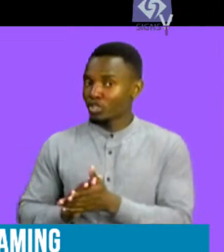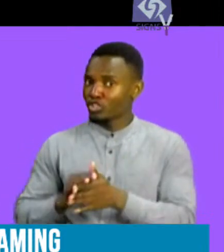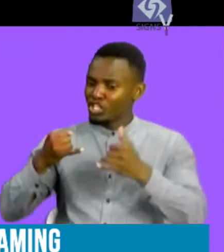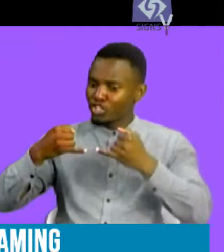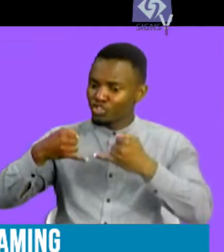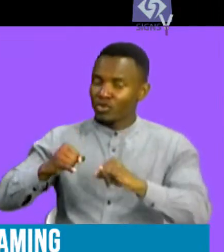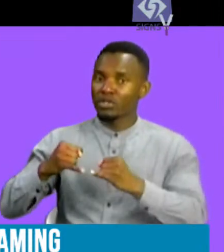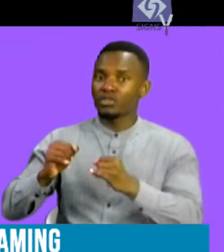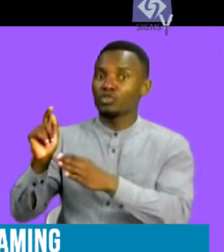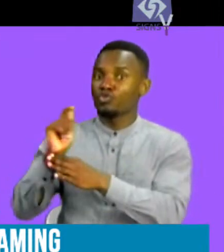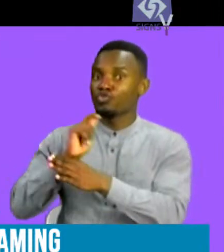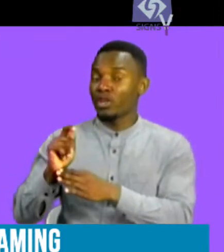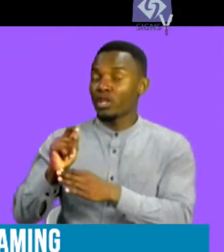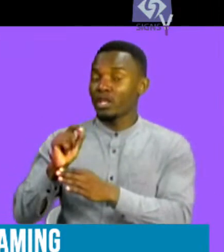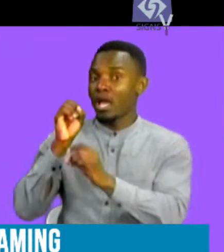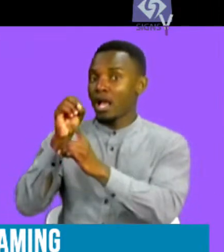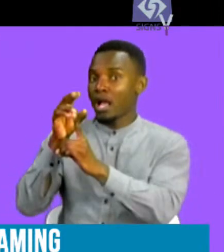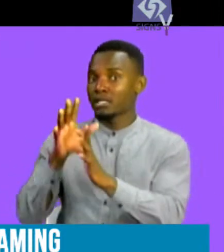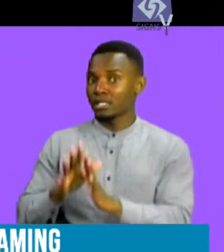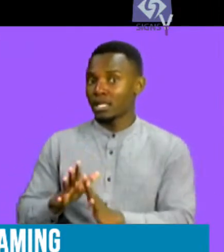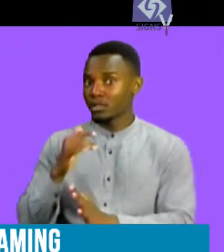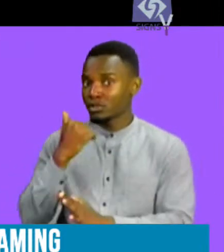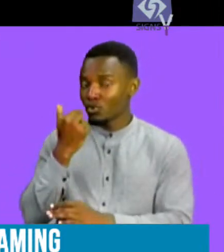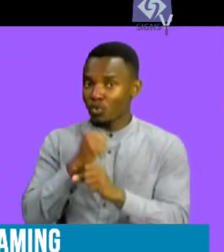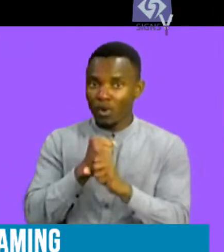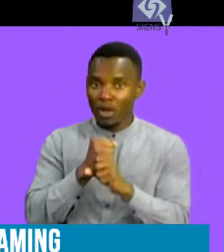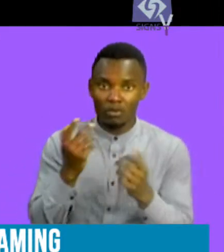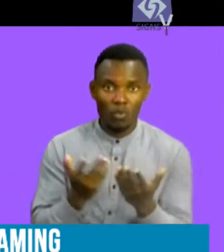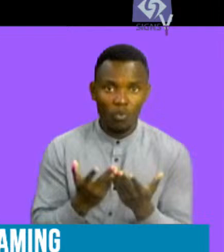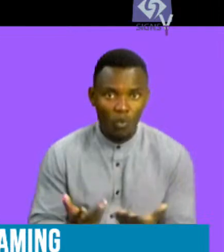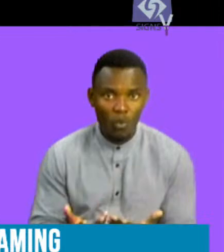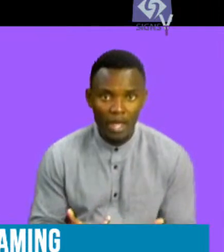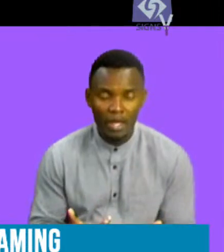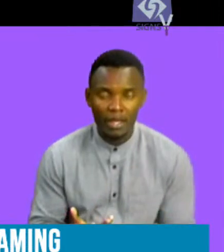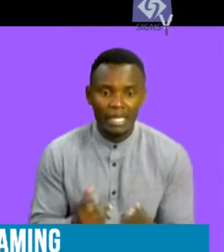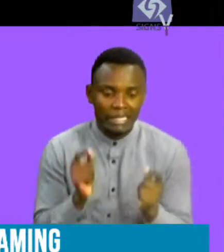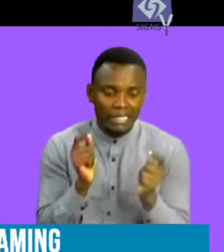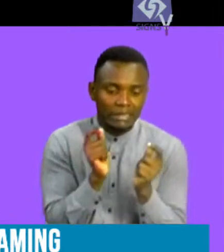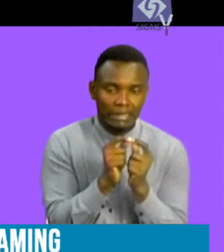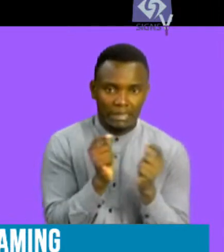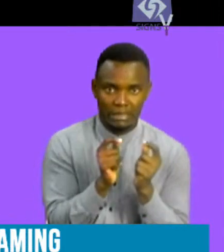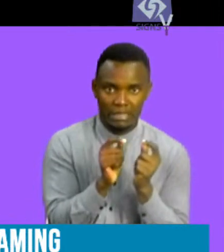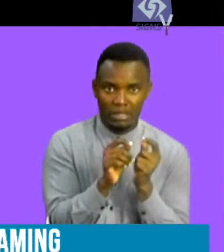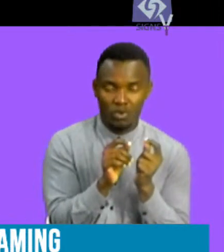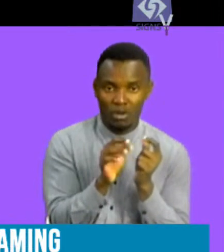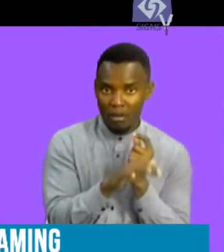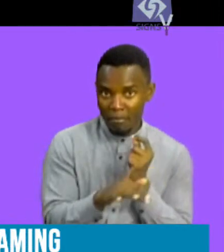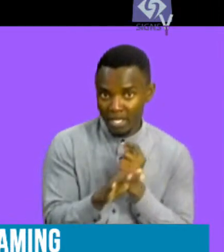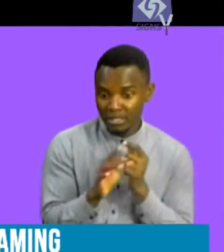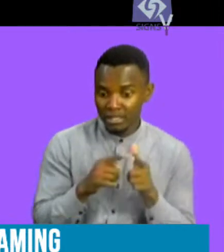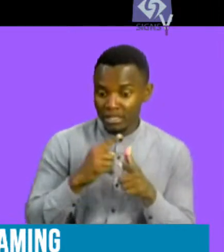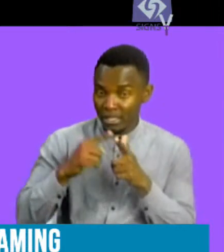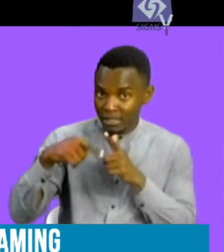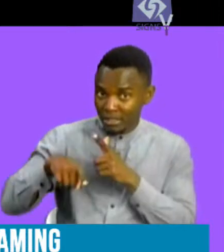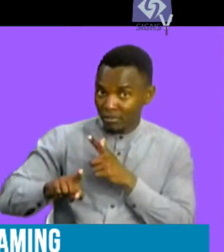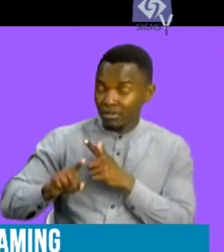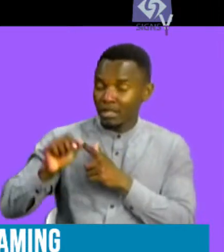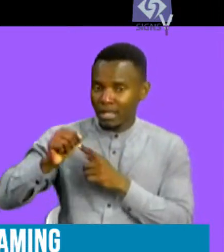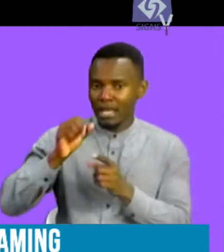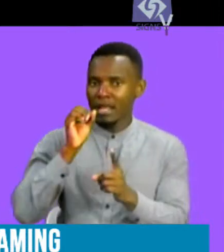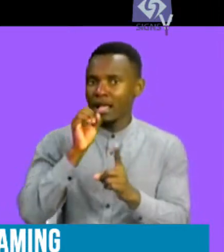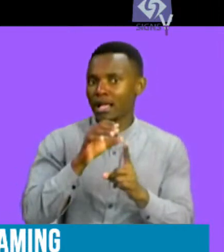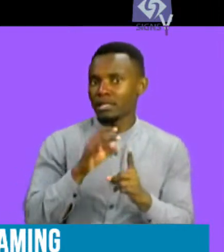those counselors that are working in the testing areas, so that they can be able to counsel. You